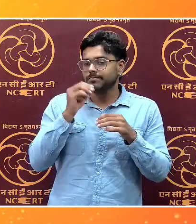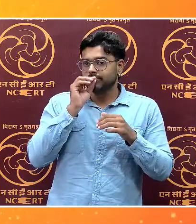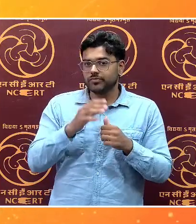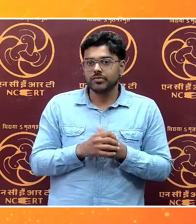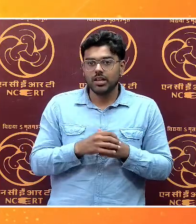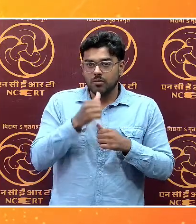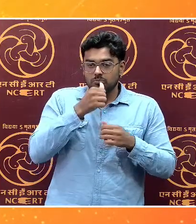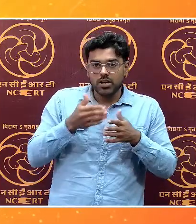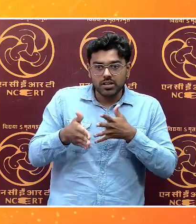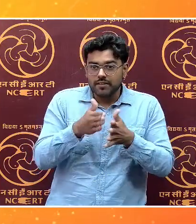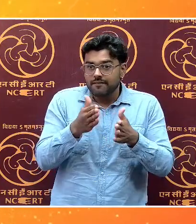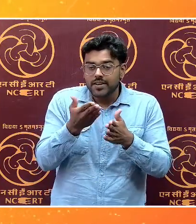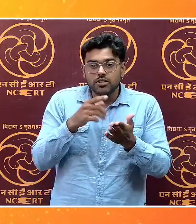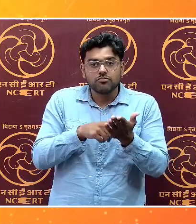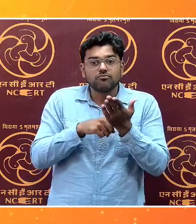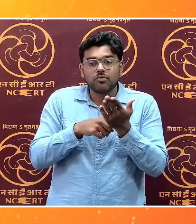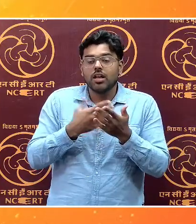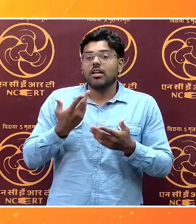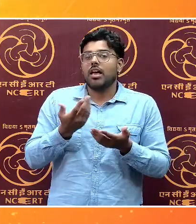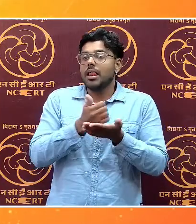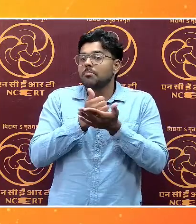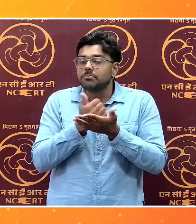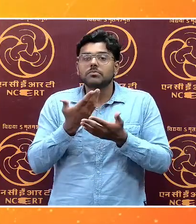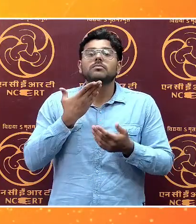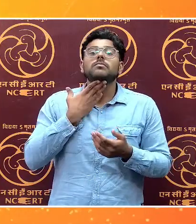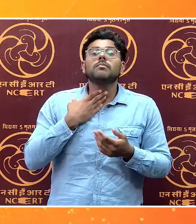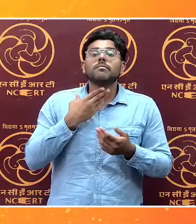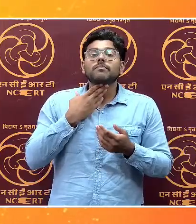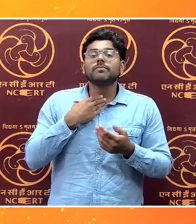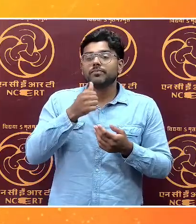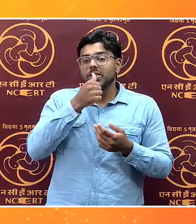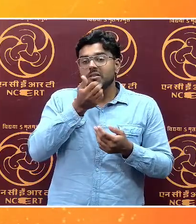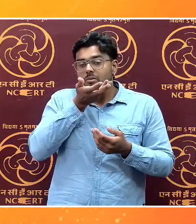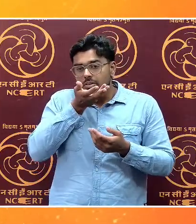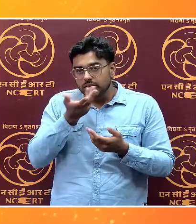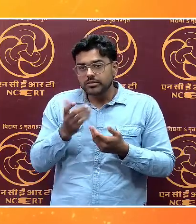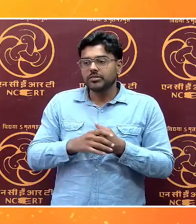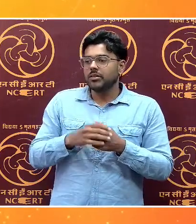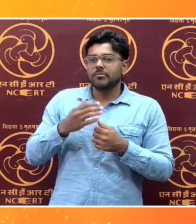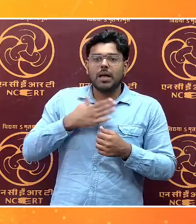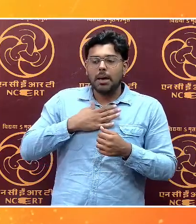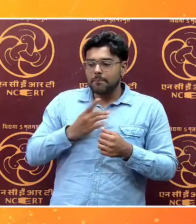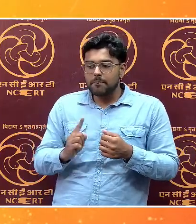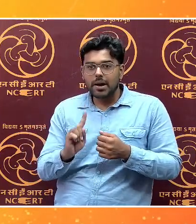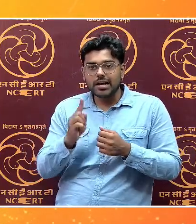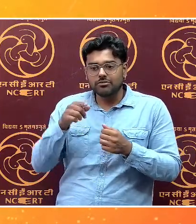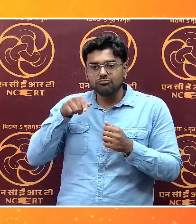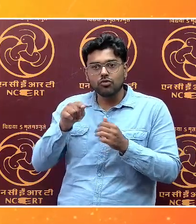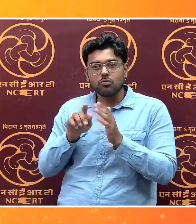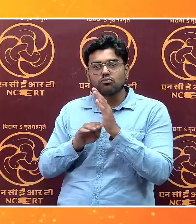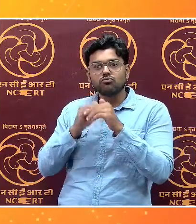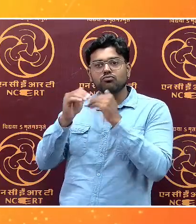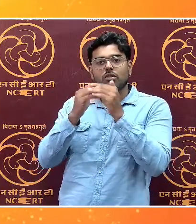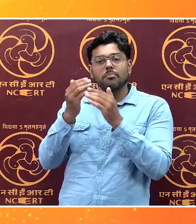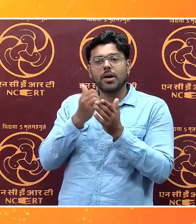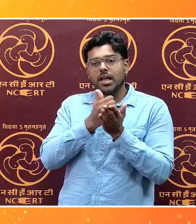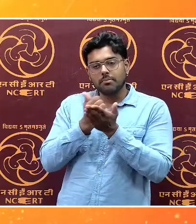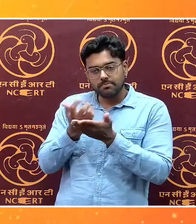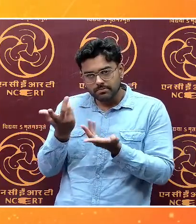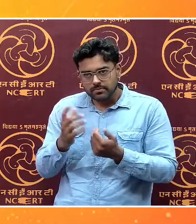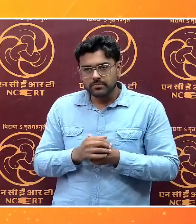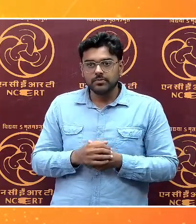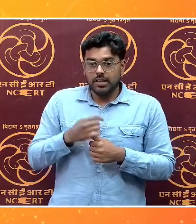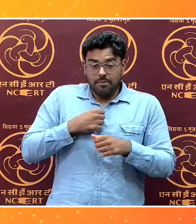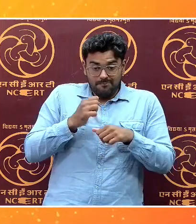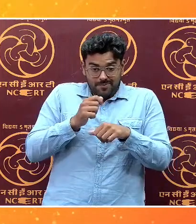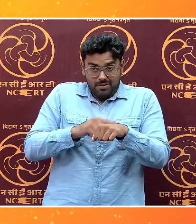a river gives us water to drink, it helps plants to grow, it gives us opportunity